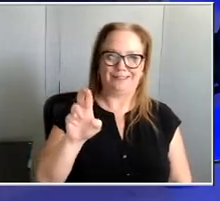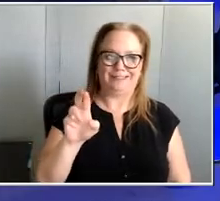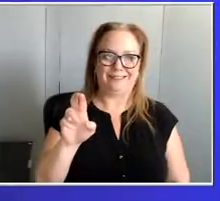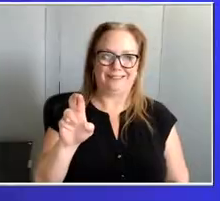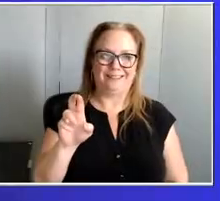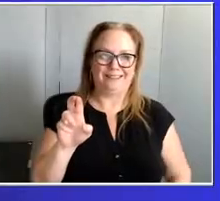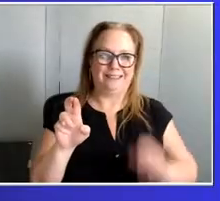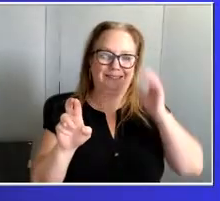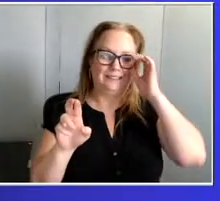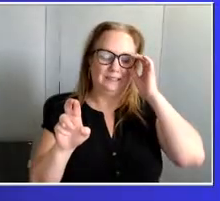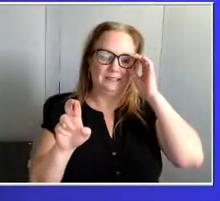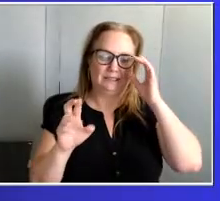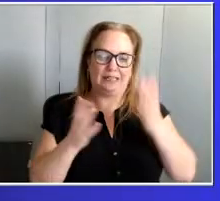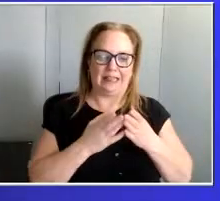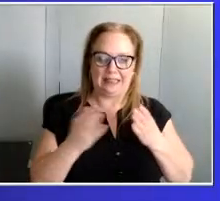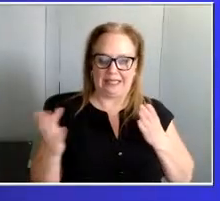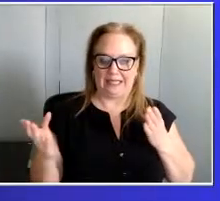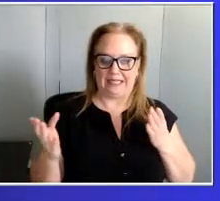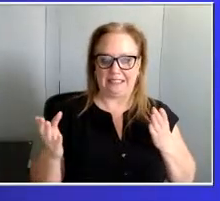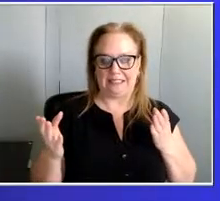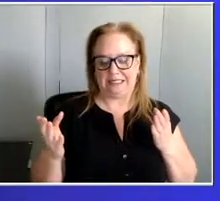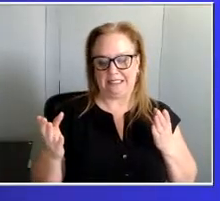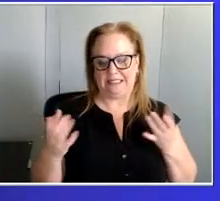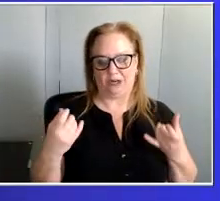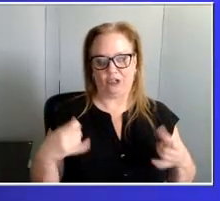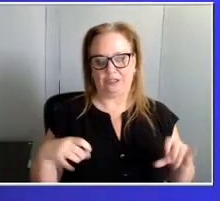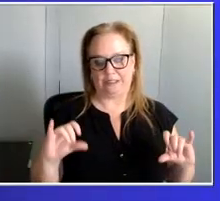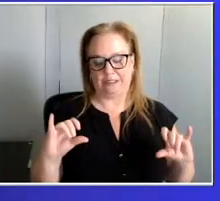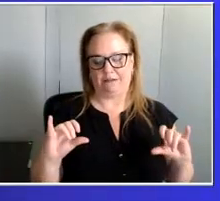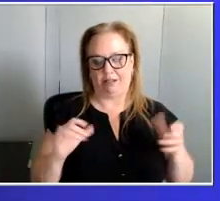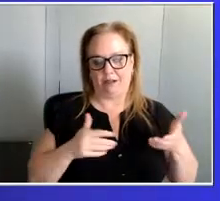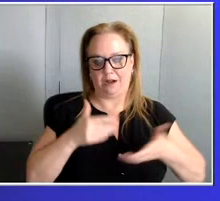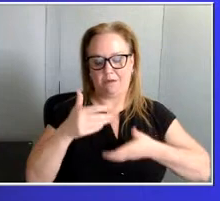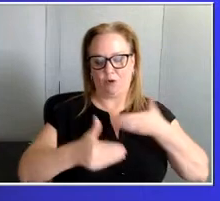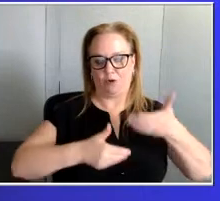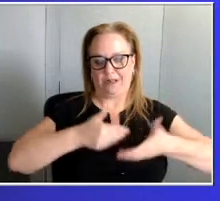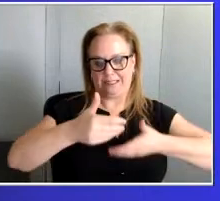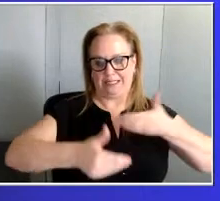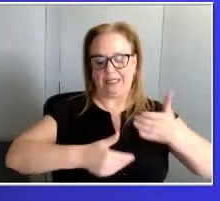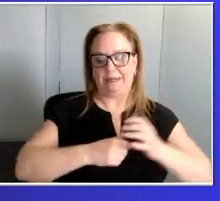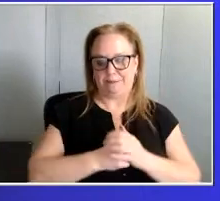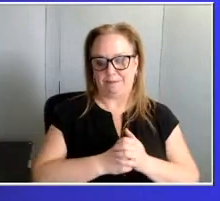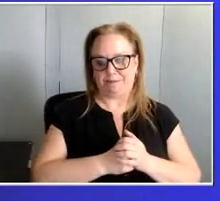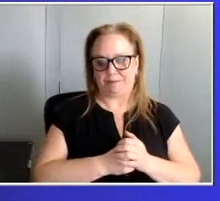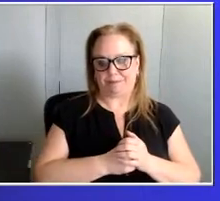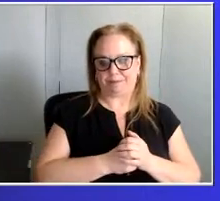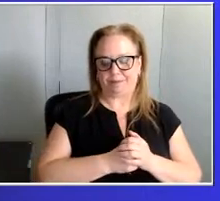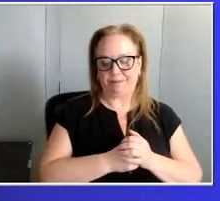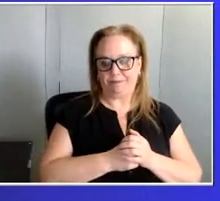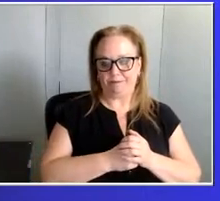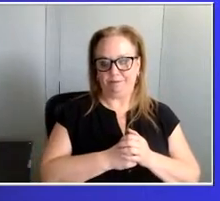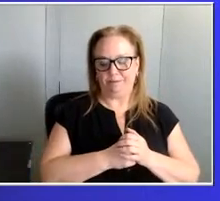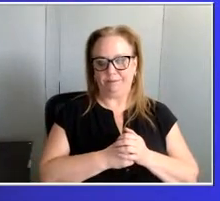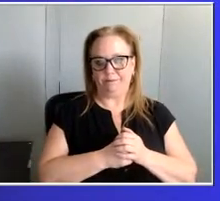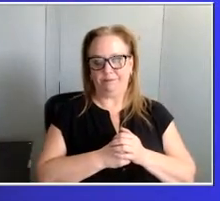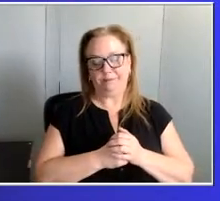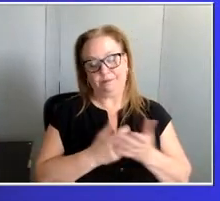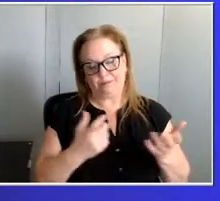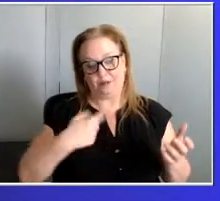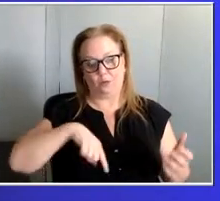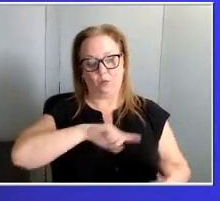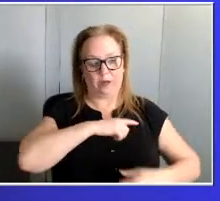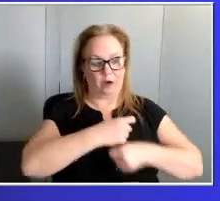But things are still progressing very well. And, you know, we are